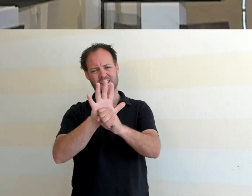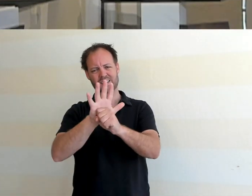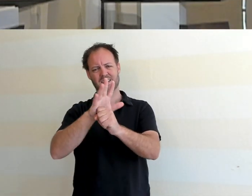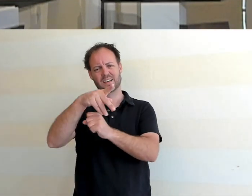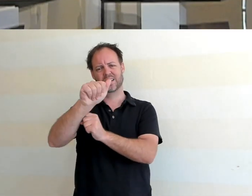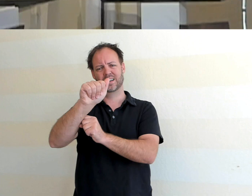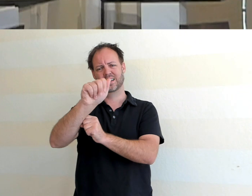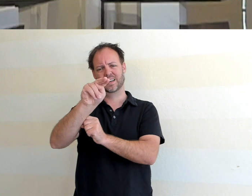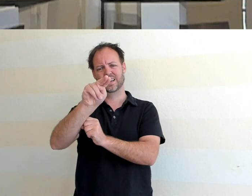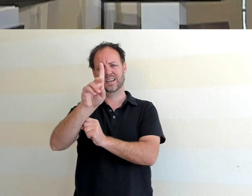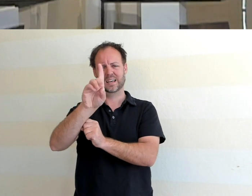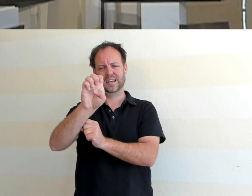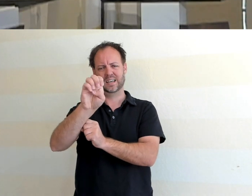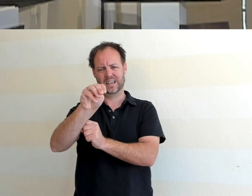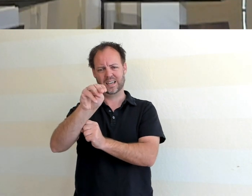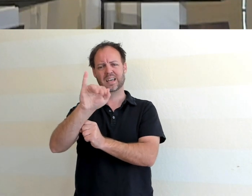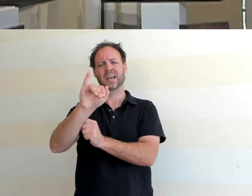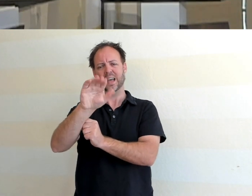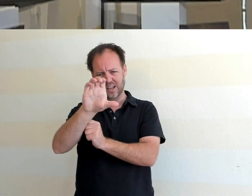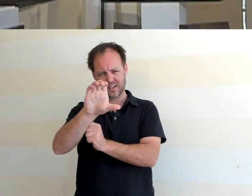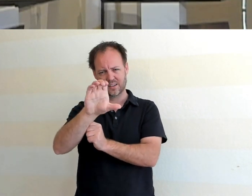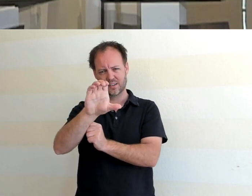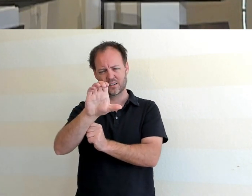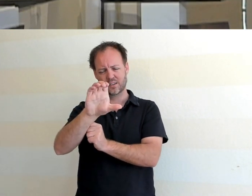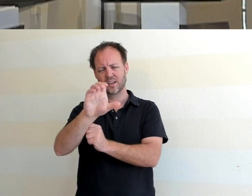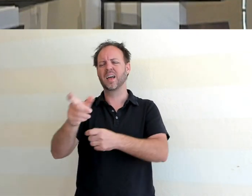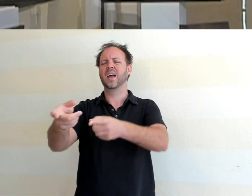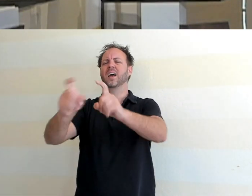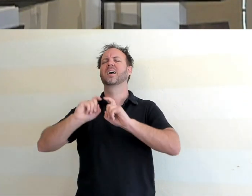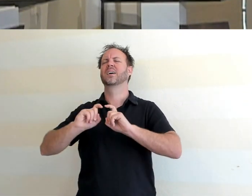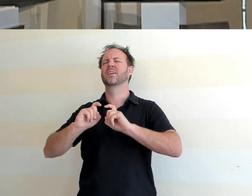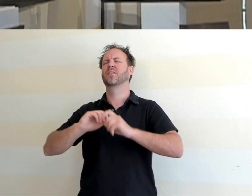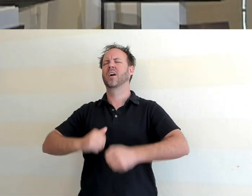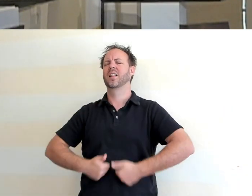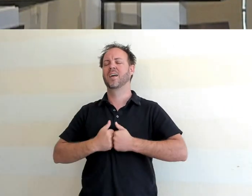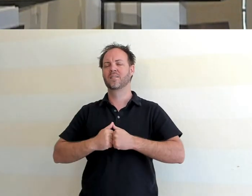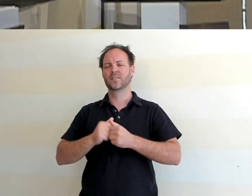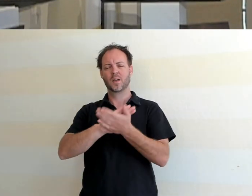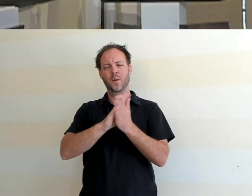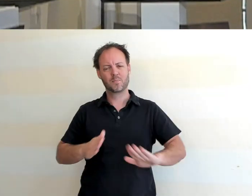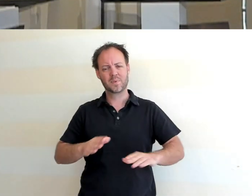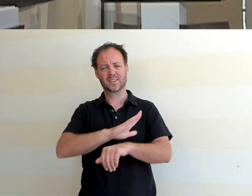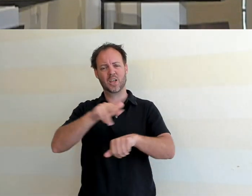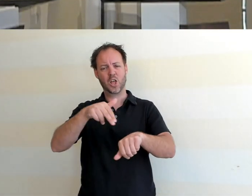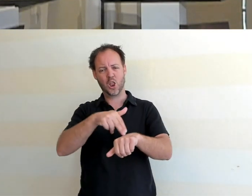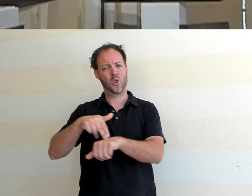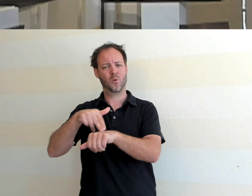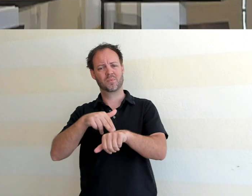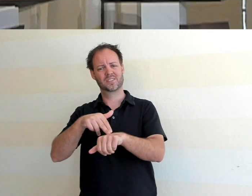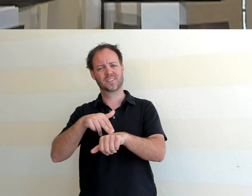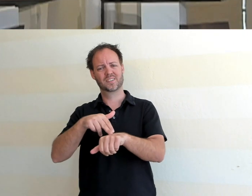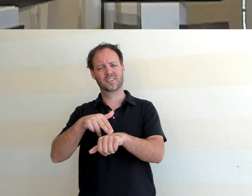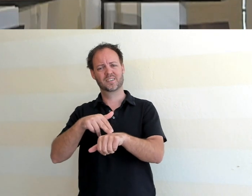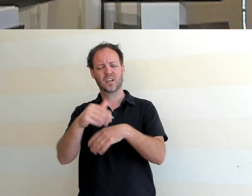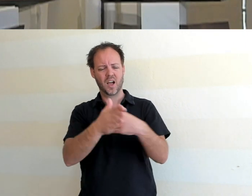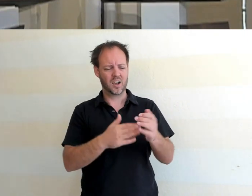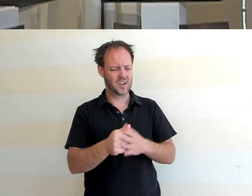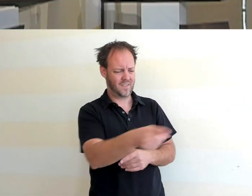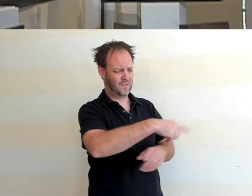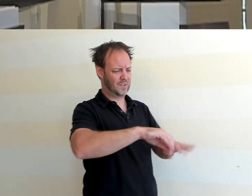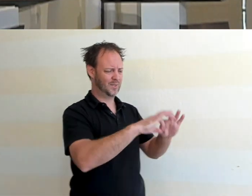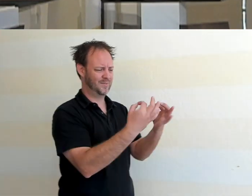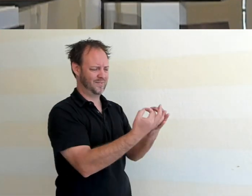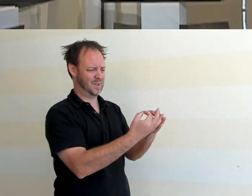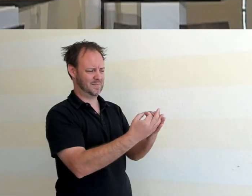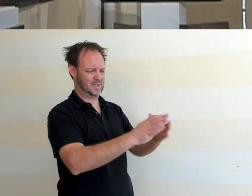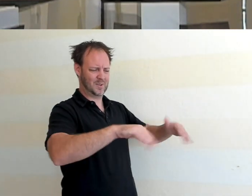pandemic and restore our lives to peace and normalcy. We pray that you will comfort the families who are affected by